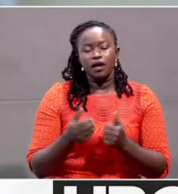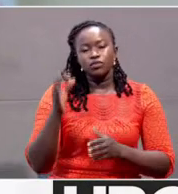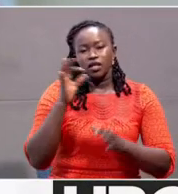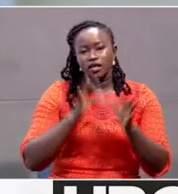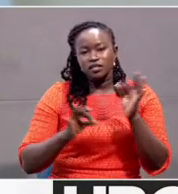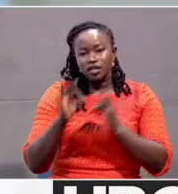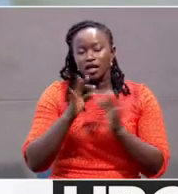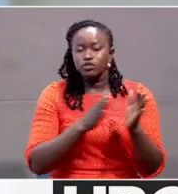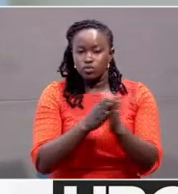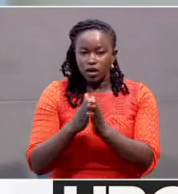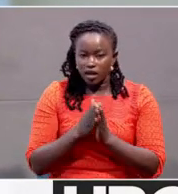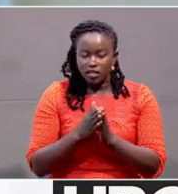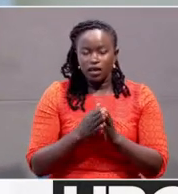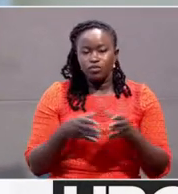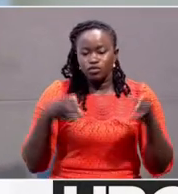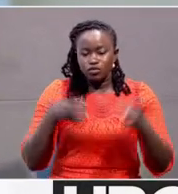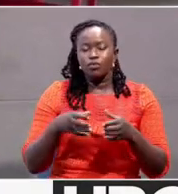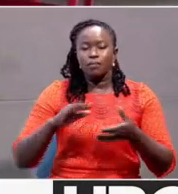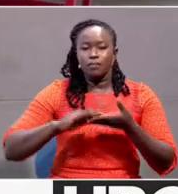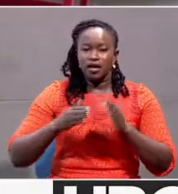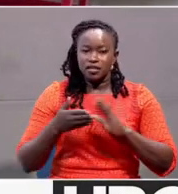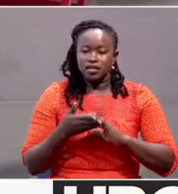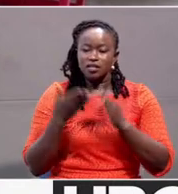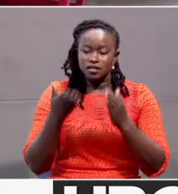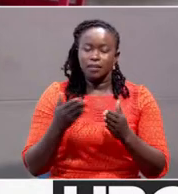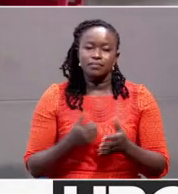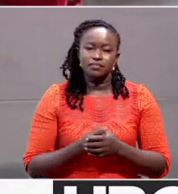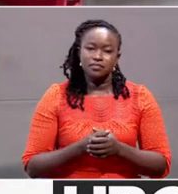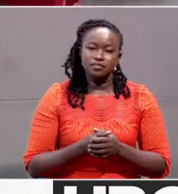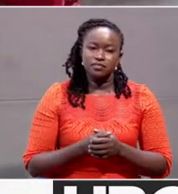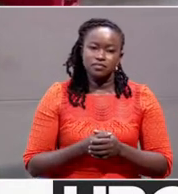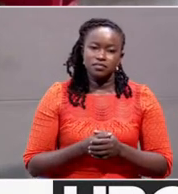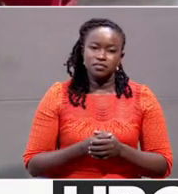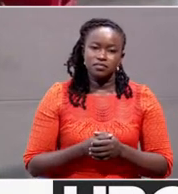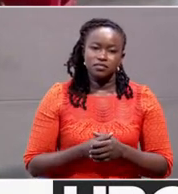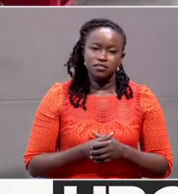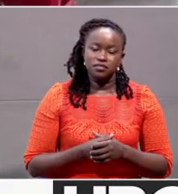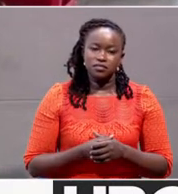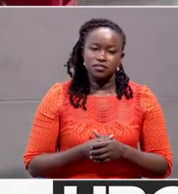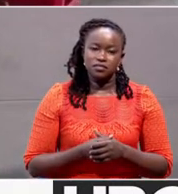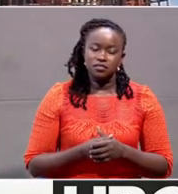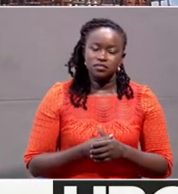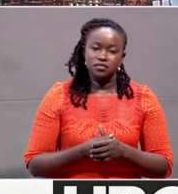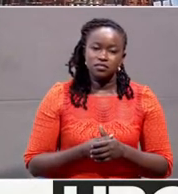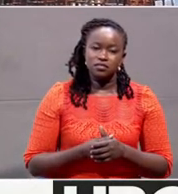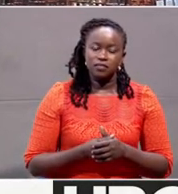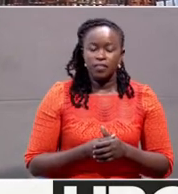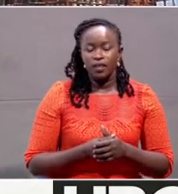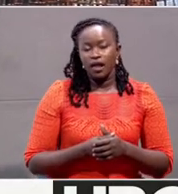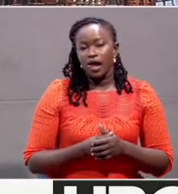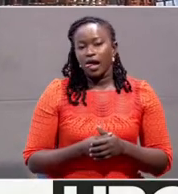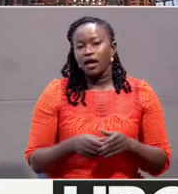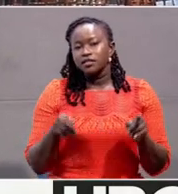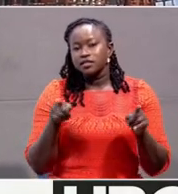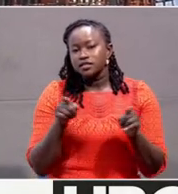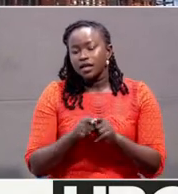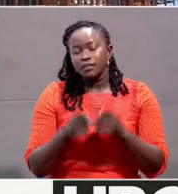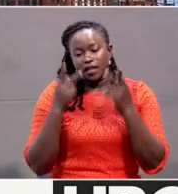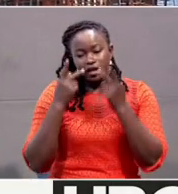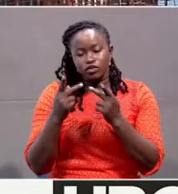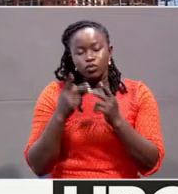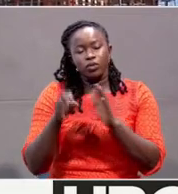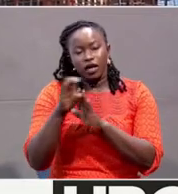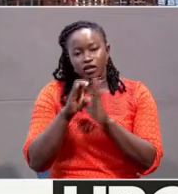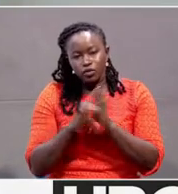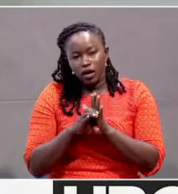with our partners at IFP of France. They helped us design the curriculum, looked at the equipment